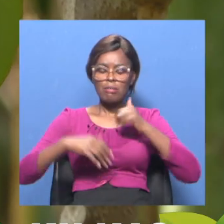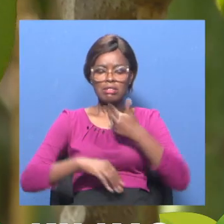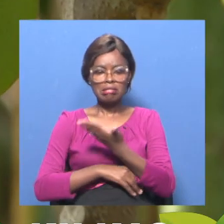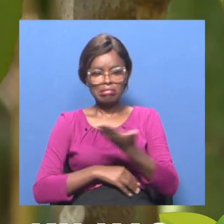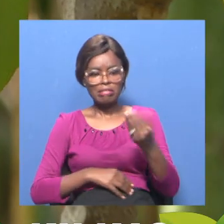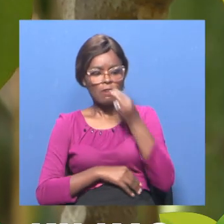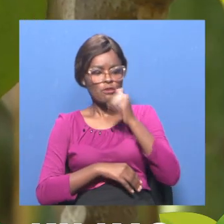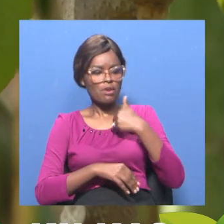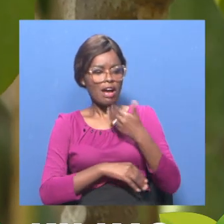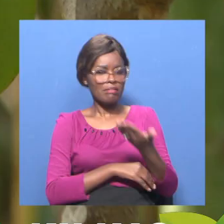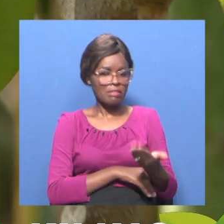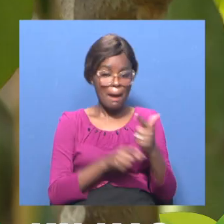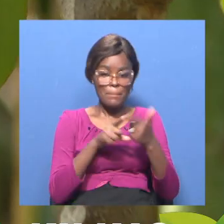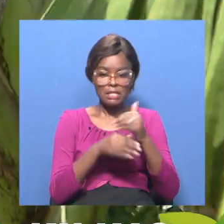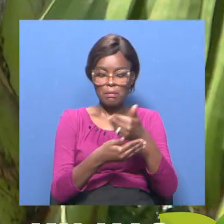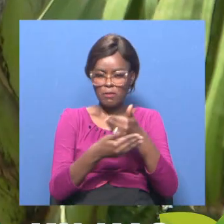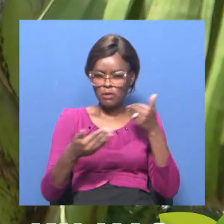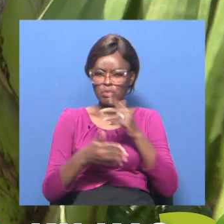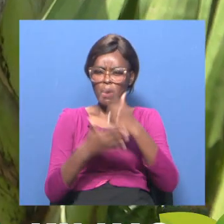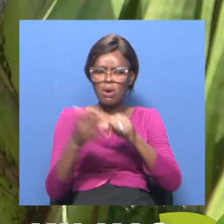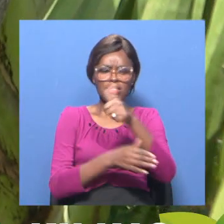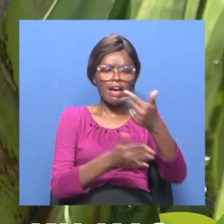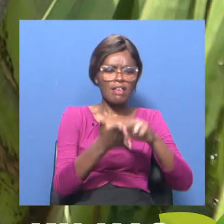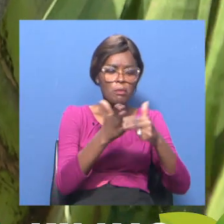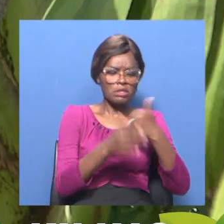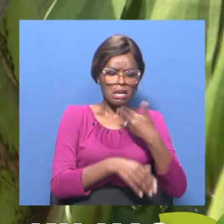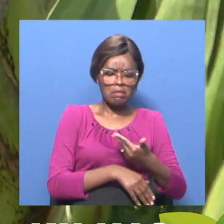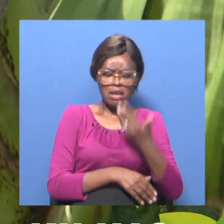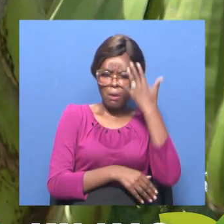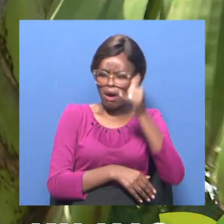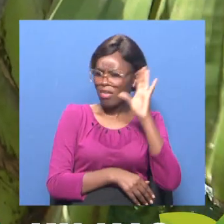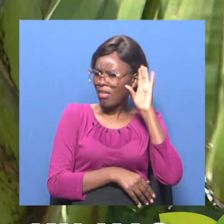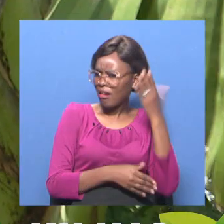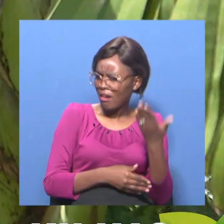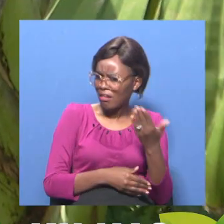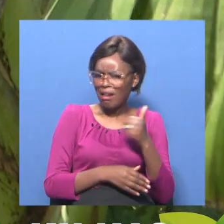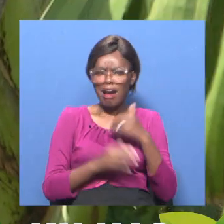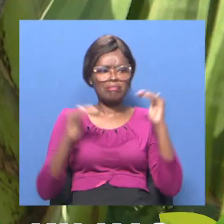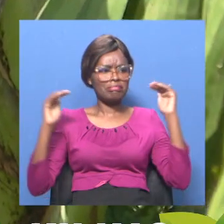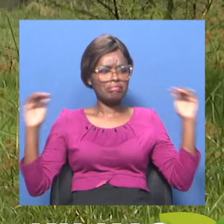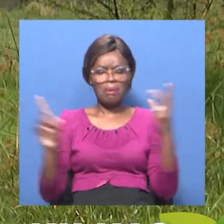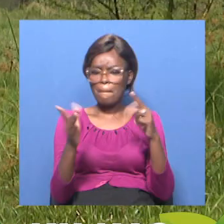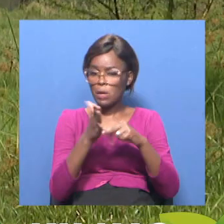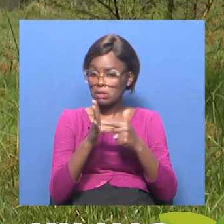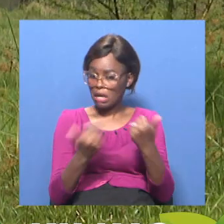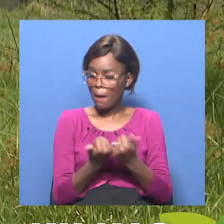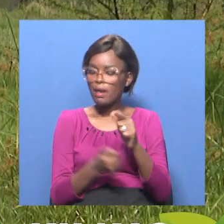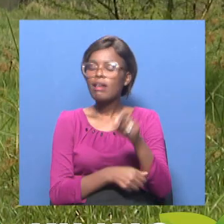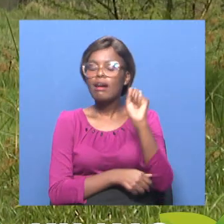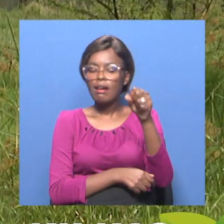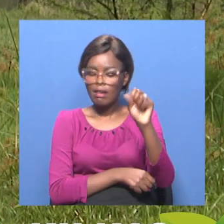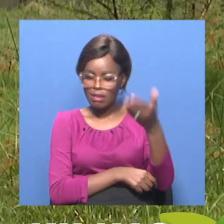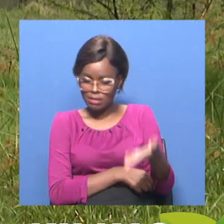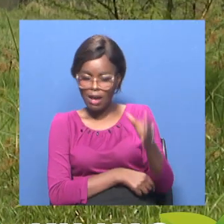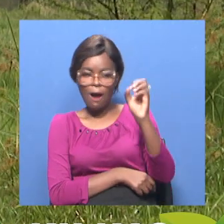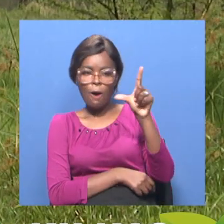crops that you have here. But before then, what other projects are here? Because I heard it's a massive project happening down here. Yeah, so here at Ololo